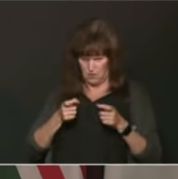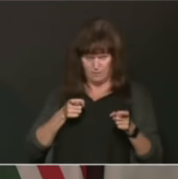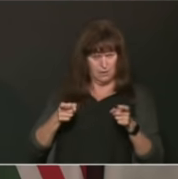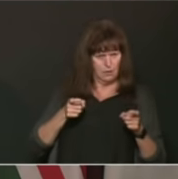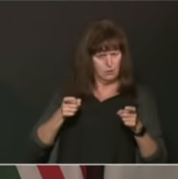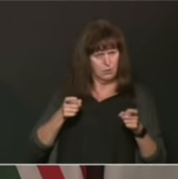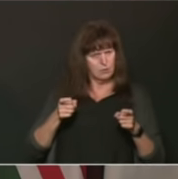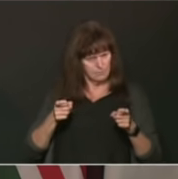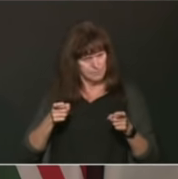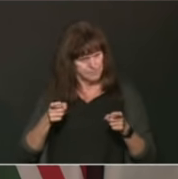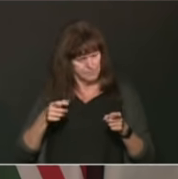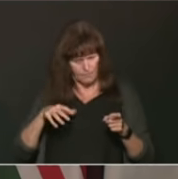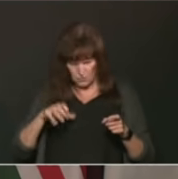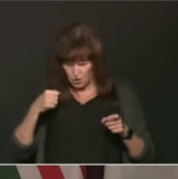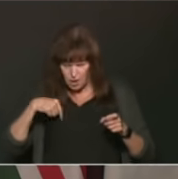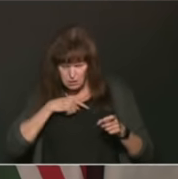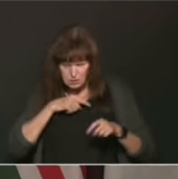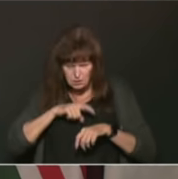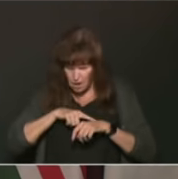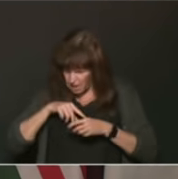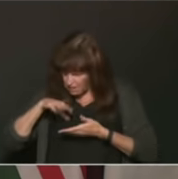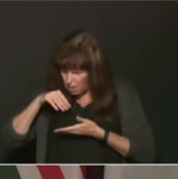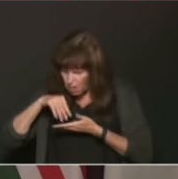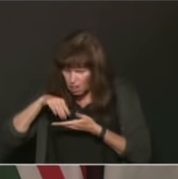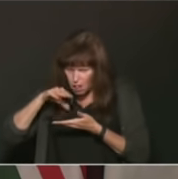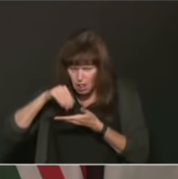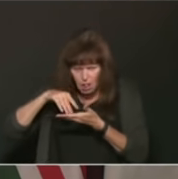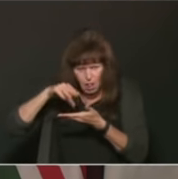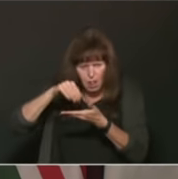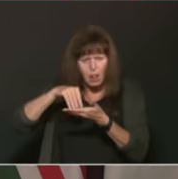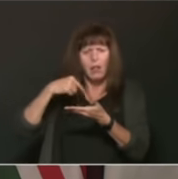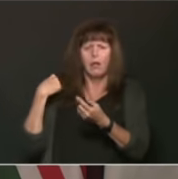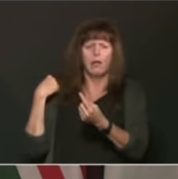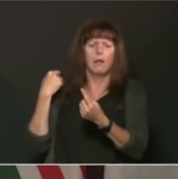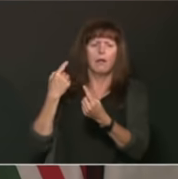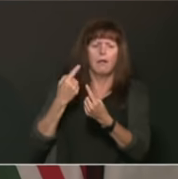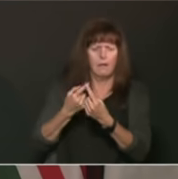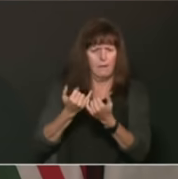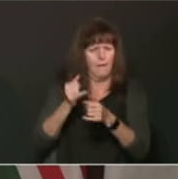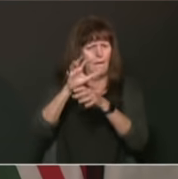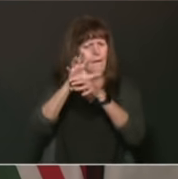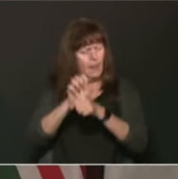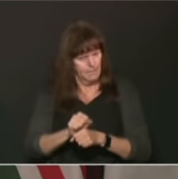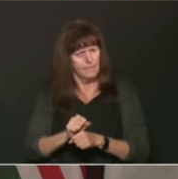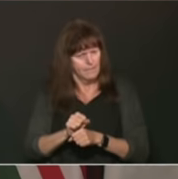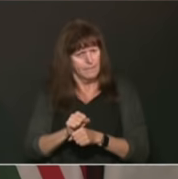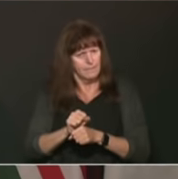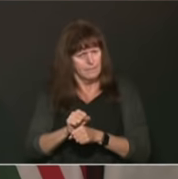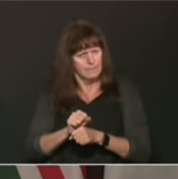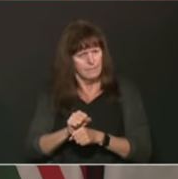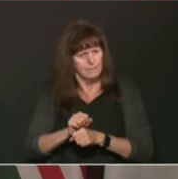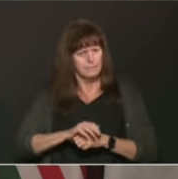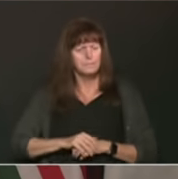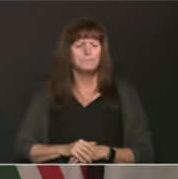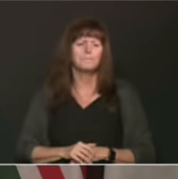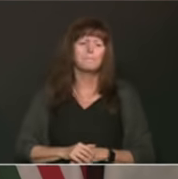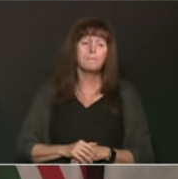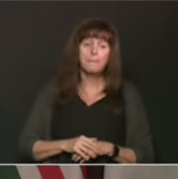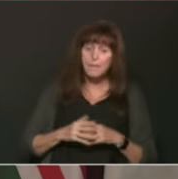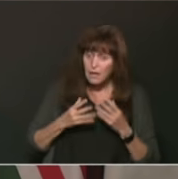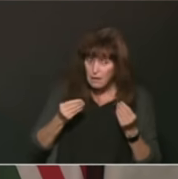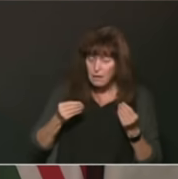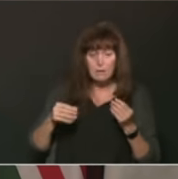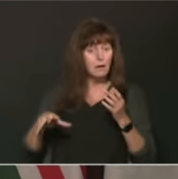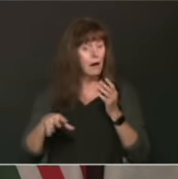base up. And now, in addition, those are ingrained in our behaviors. But now, in addition, we have a high level